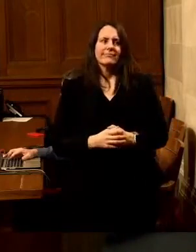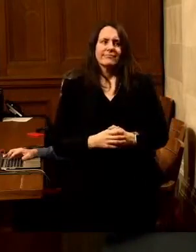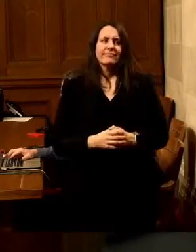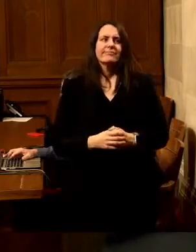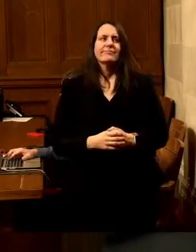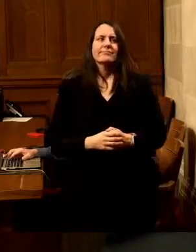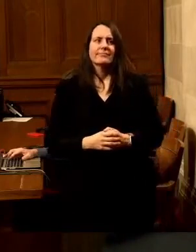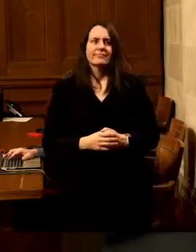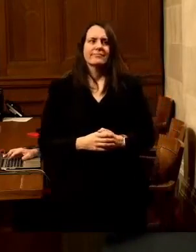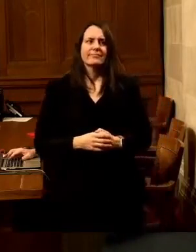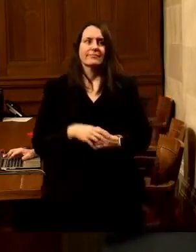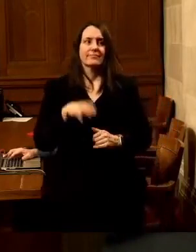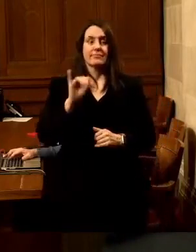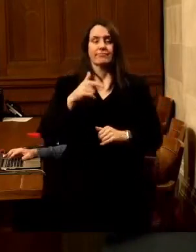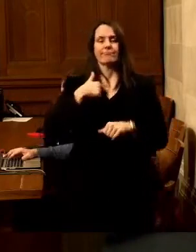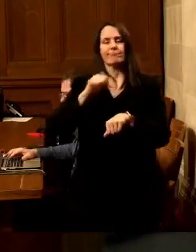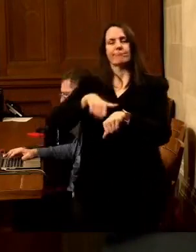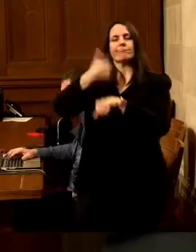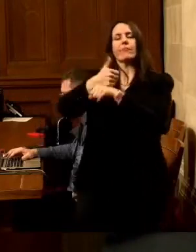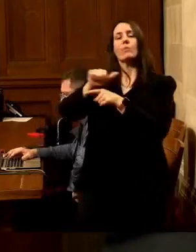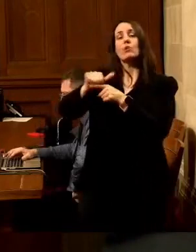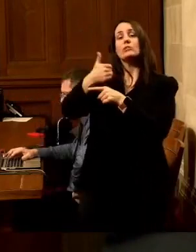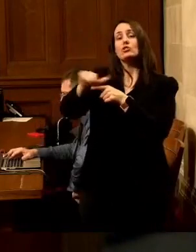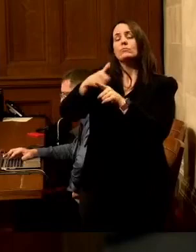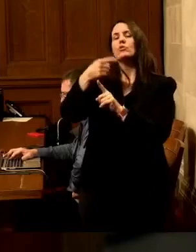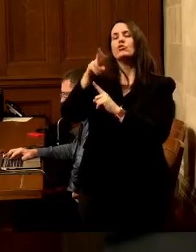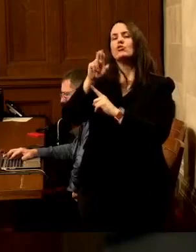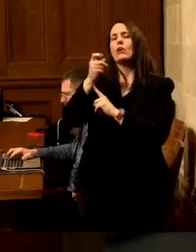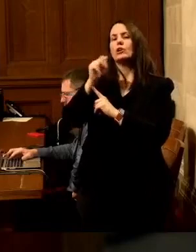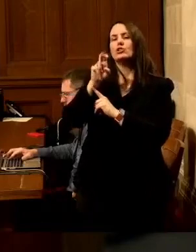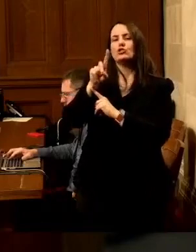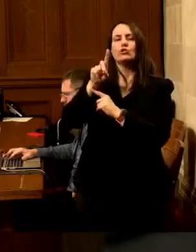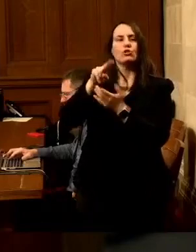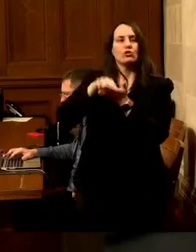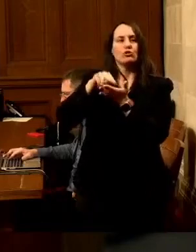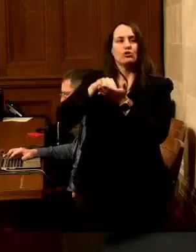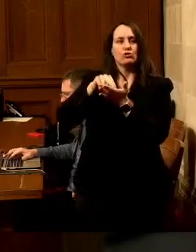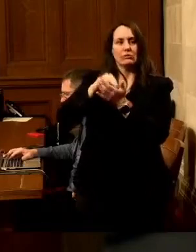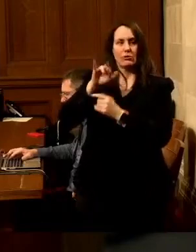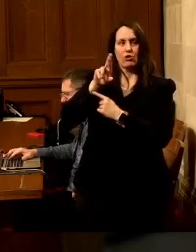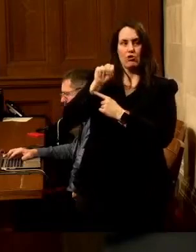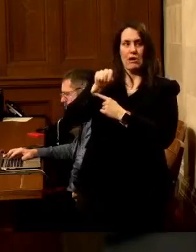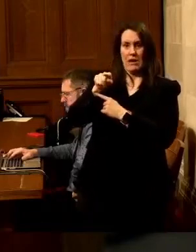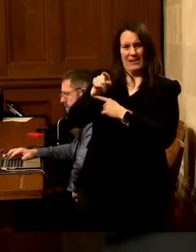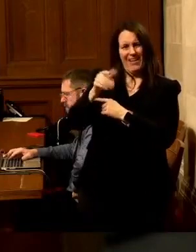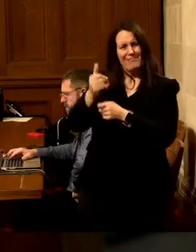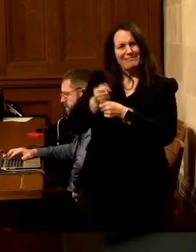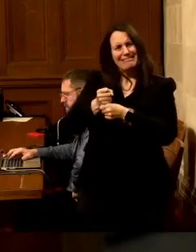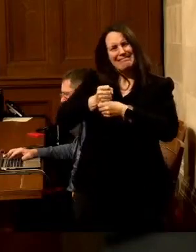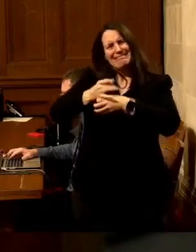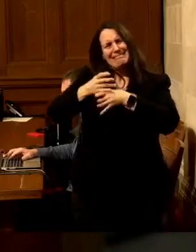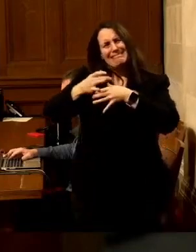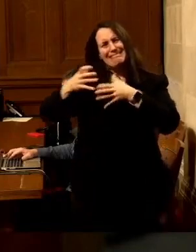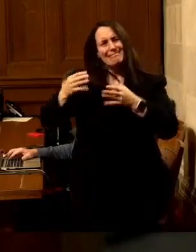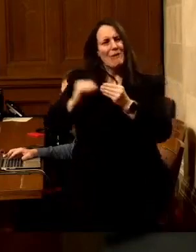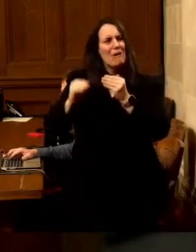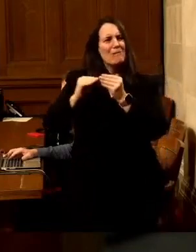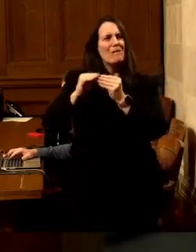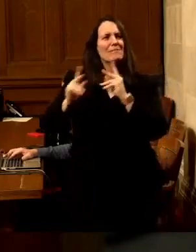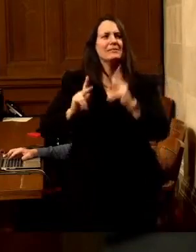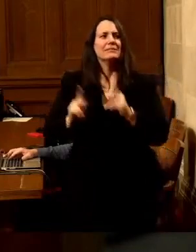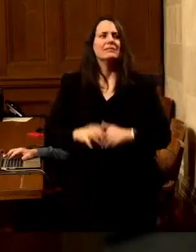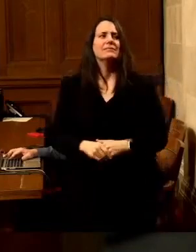apprenticeship pathways to help address the demand for workers. And we announced a new initiative to train over